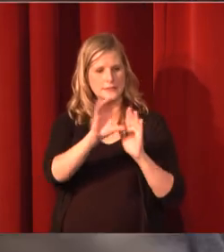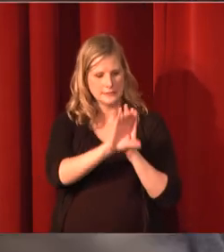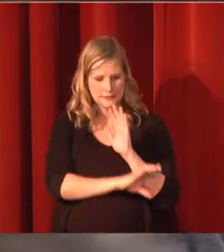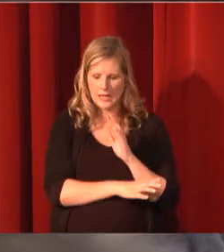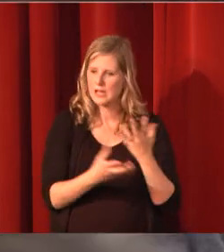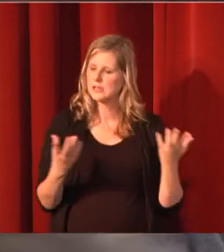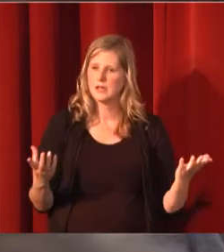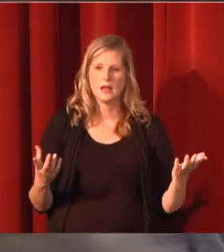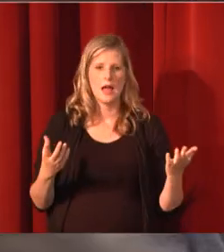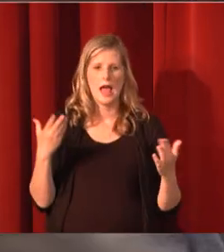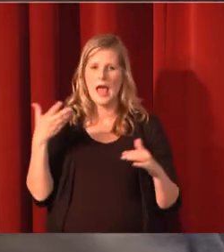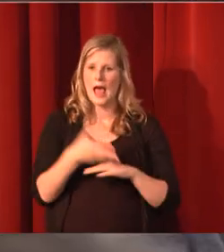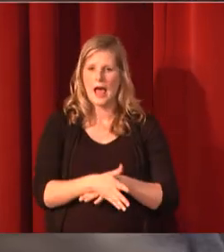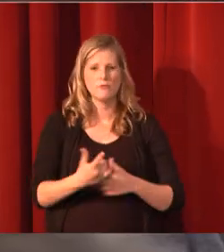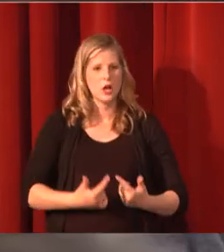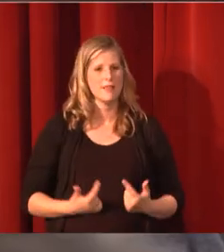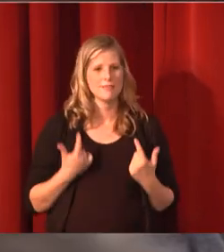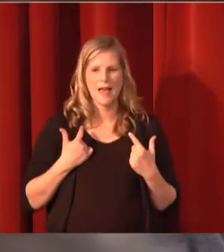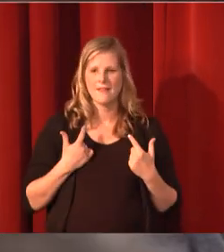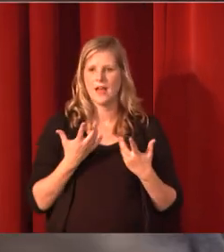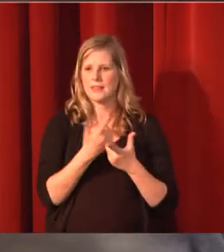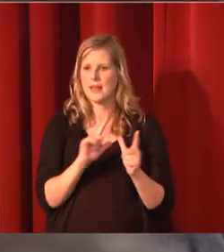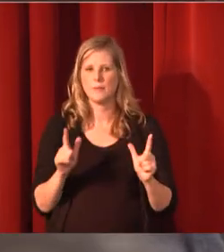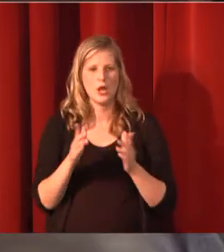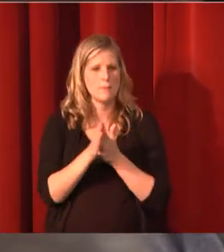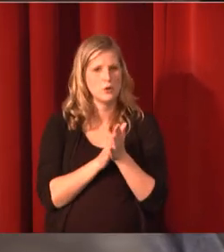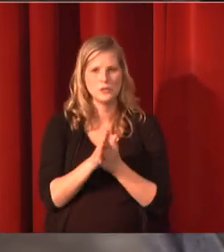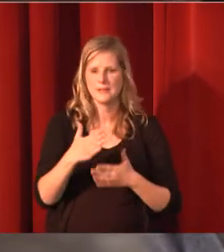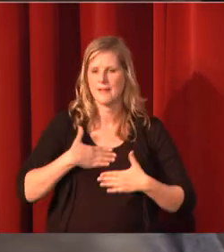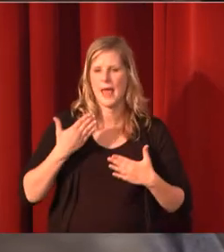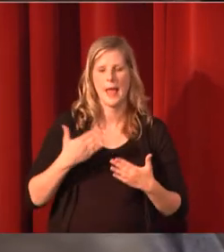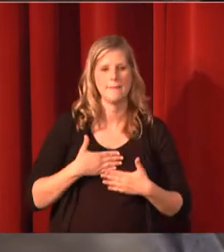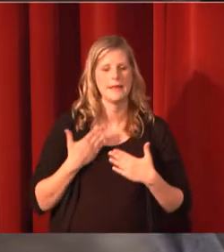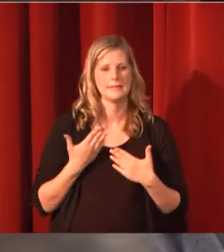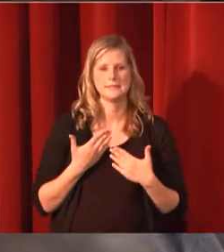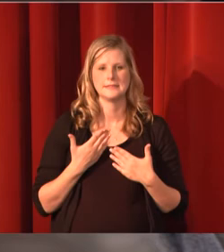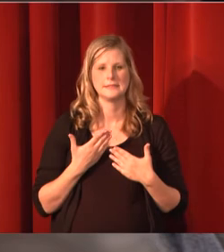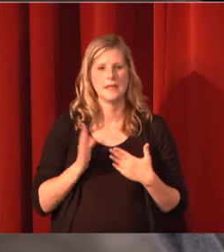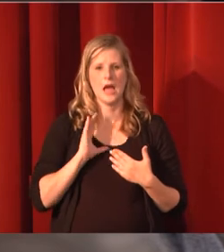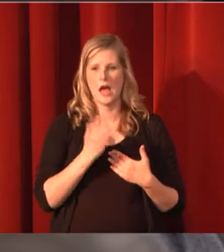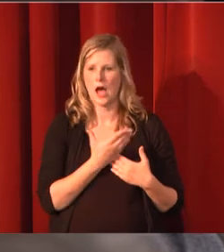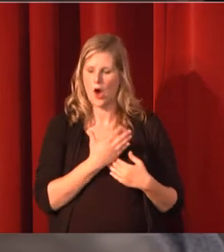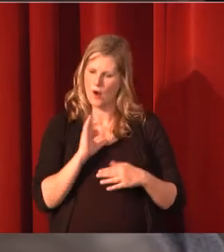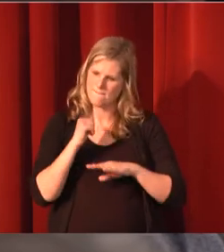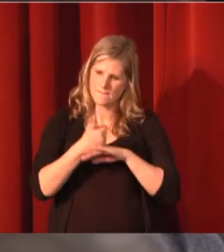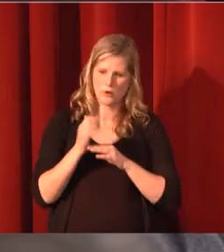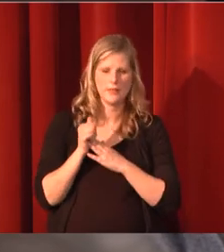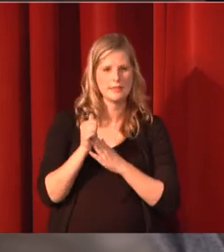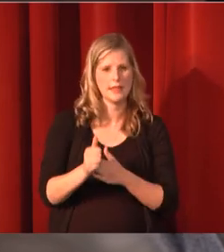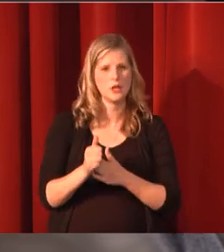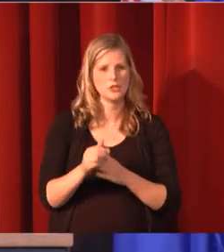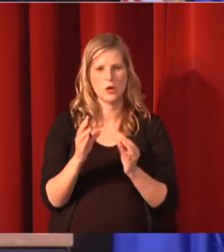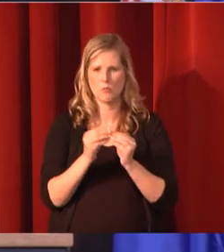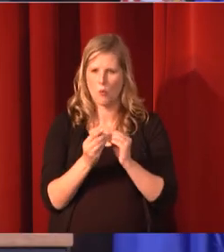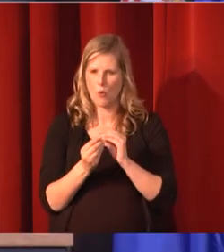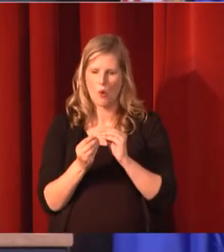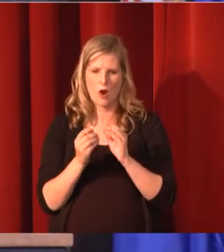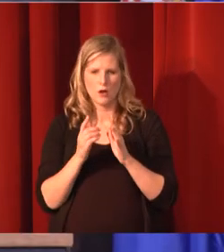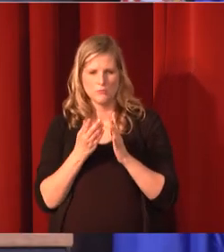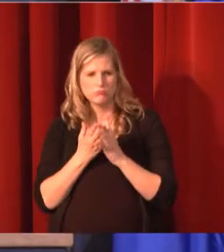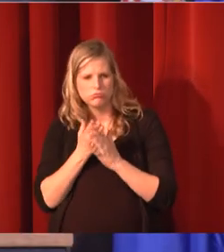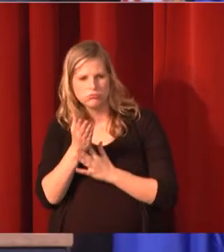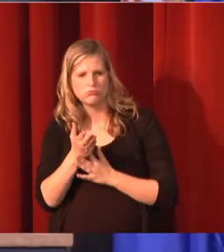right after life liberty and the pursuit of happiness our founding leaders made an even more transformative